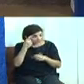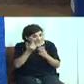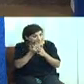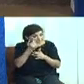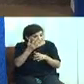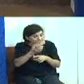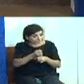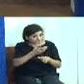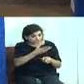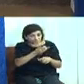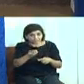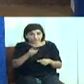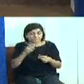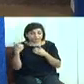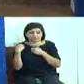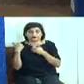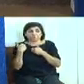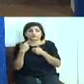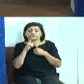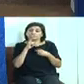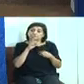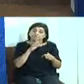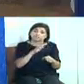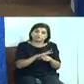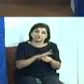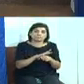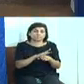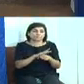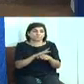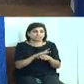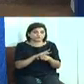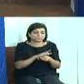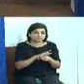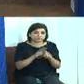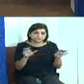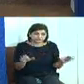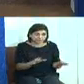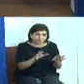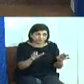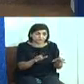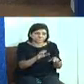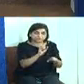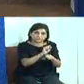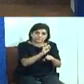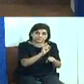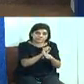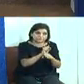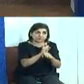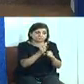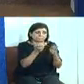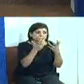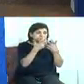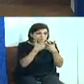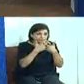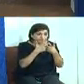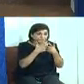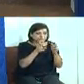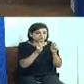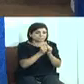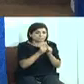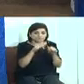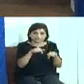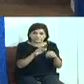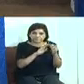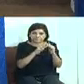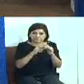responsibility and promise to discharge your duties in harmony with the spirit of this community of